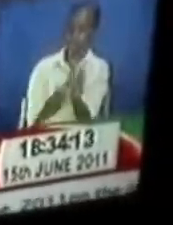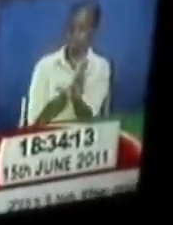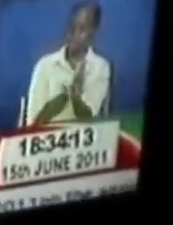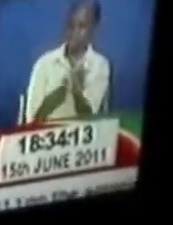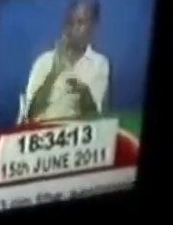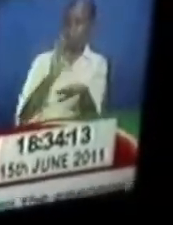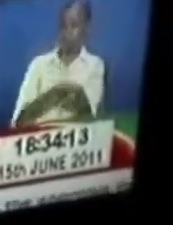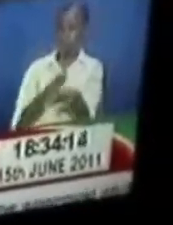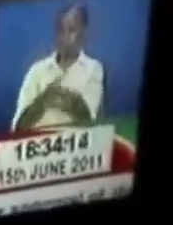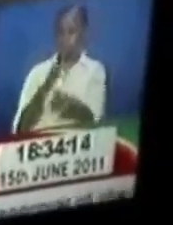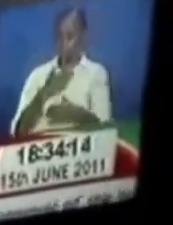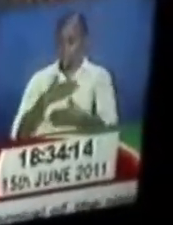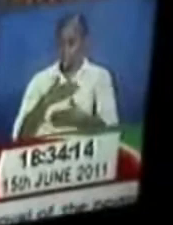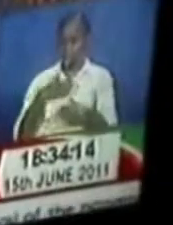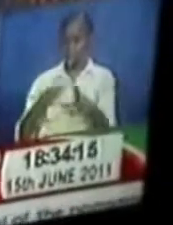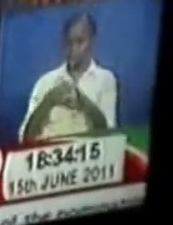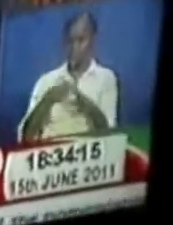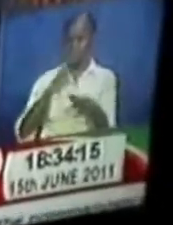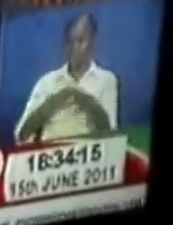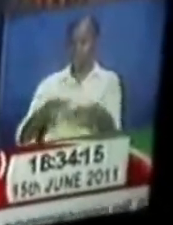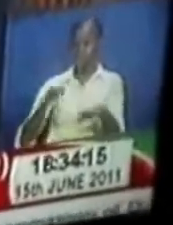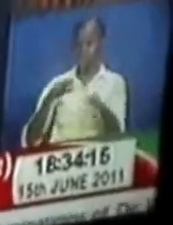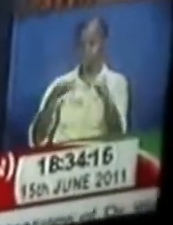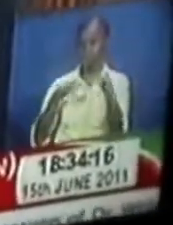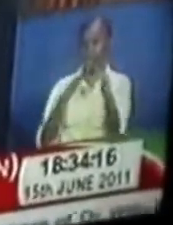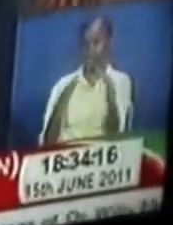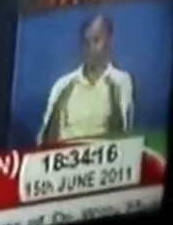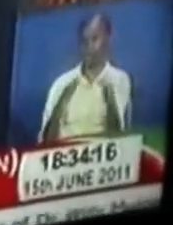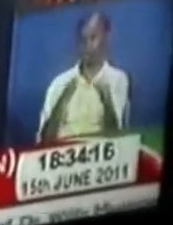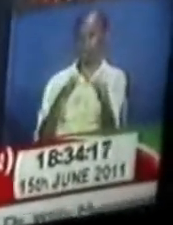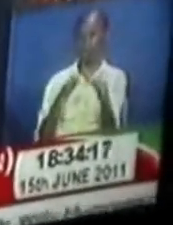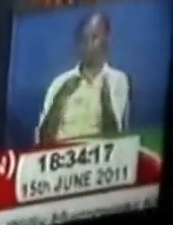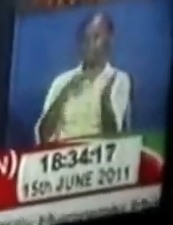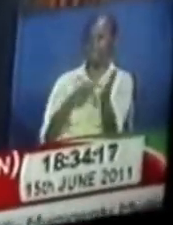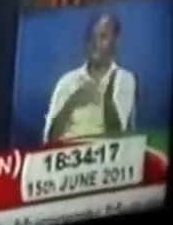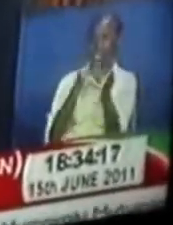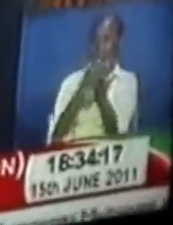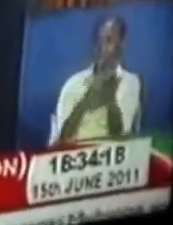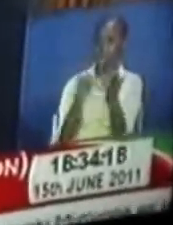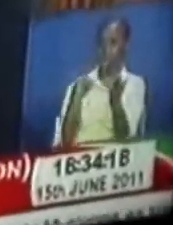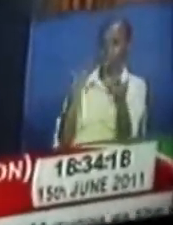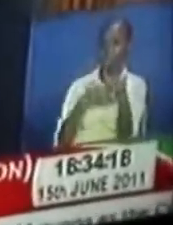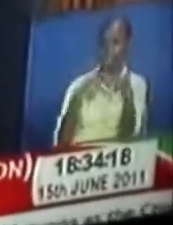all the honorable members who are in the floor of the House. Standing order number 97.